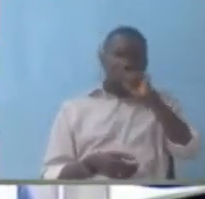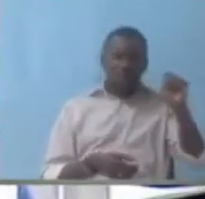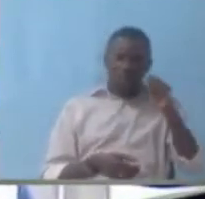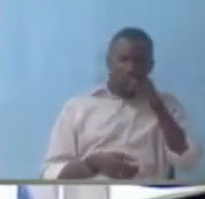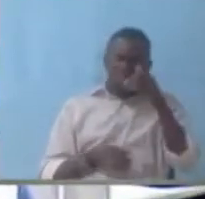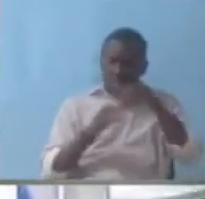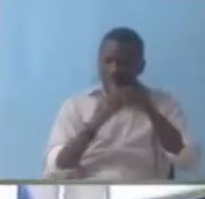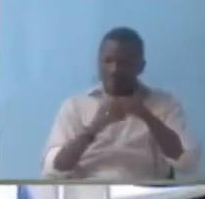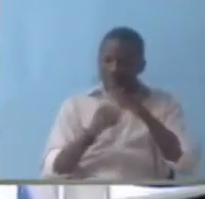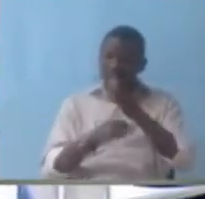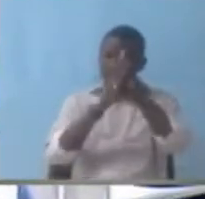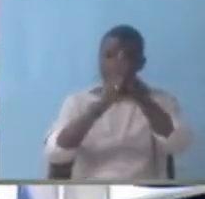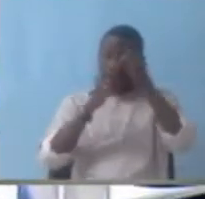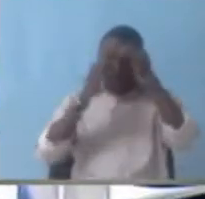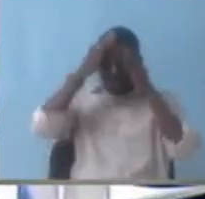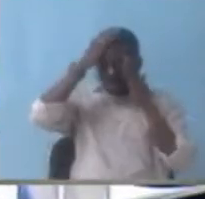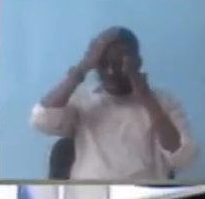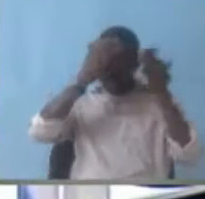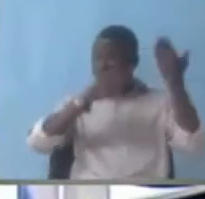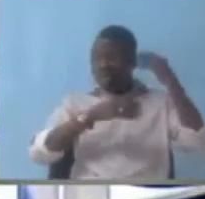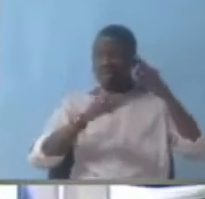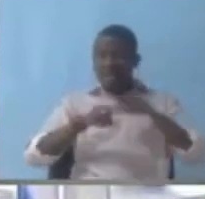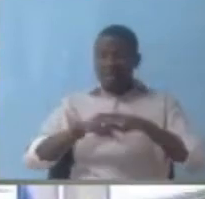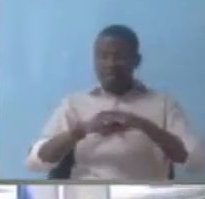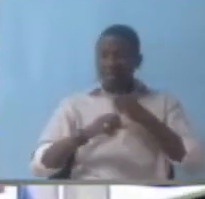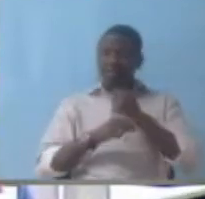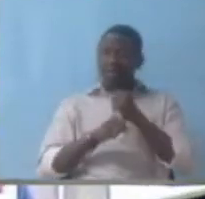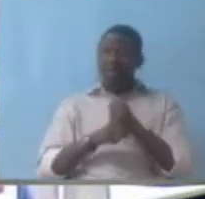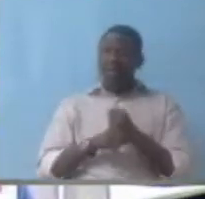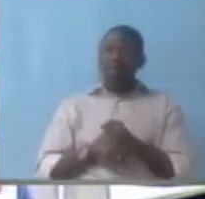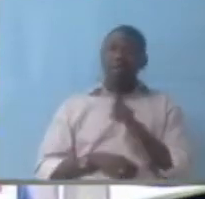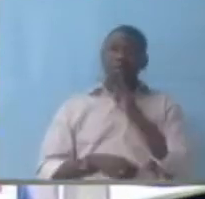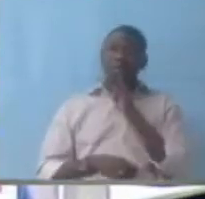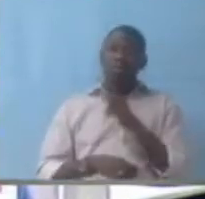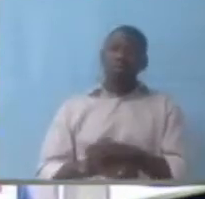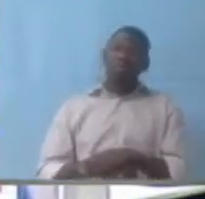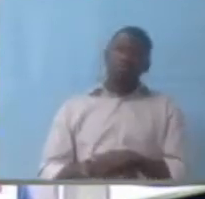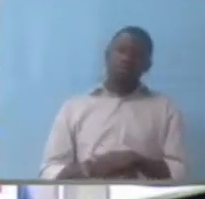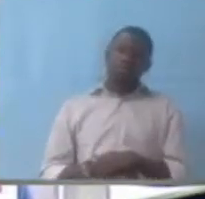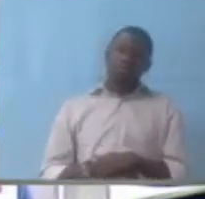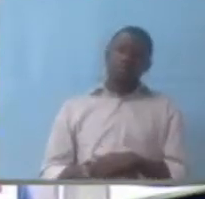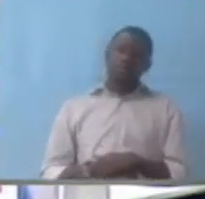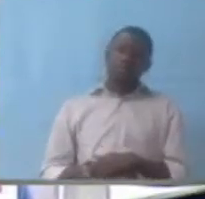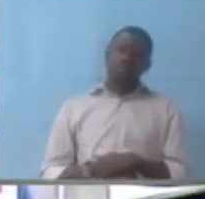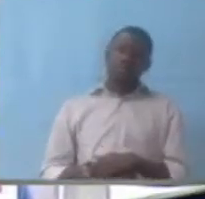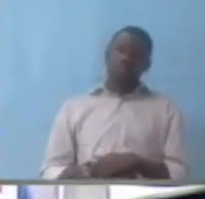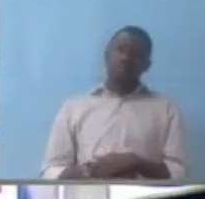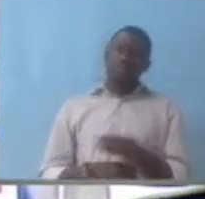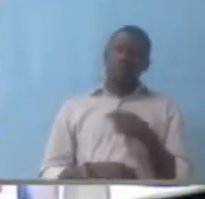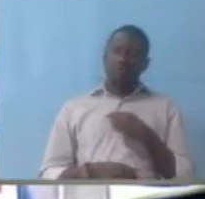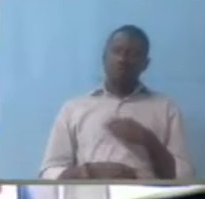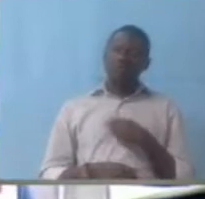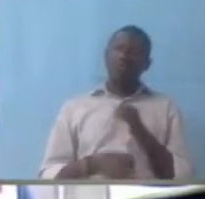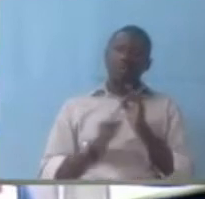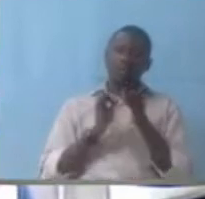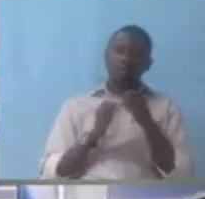double to wala ko mi yalan ko wo junta man sa ko ndani wala de dan. And to buttress my answer in